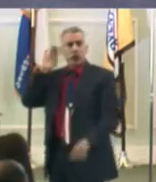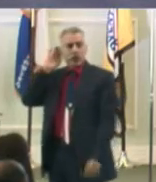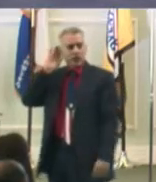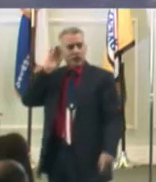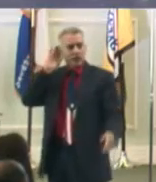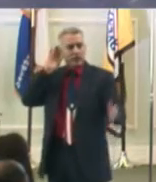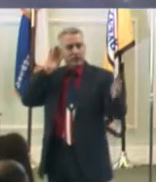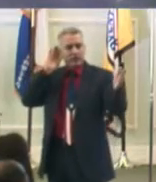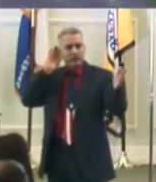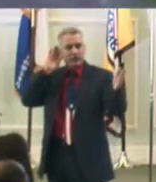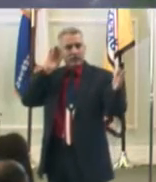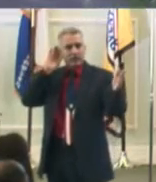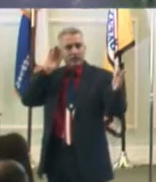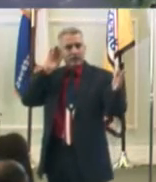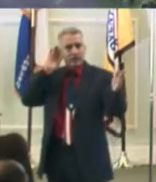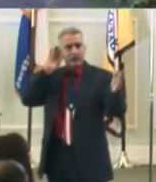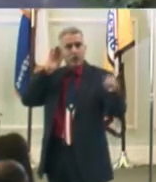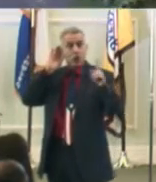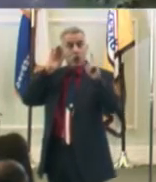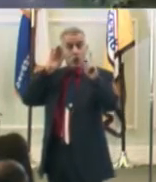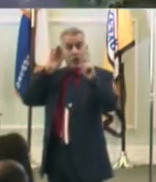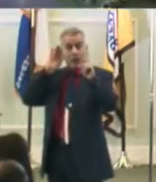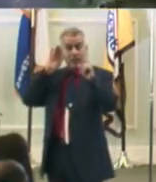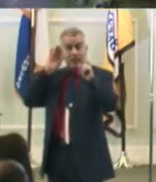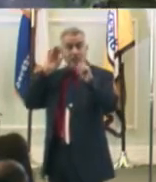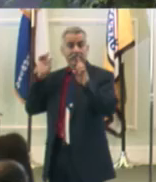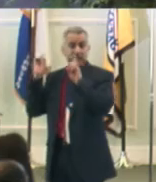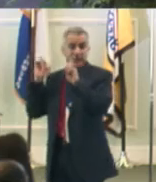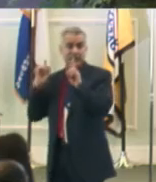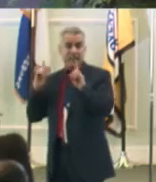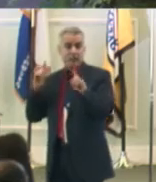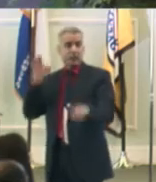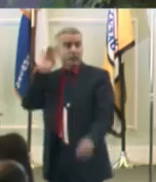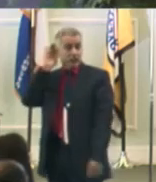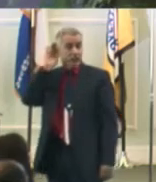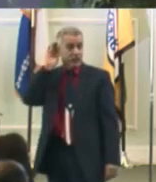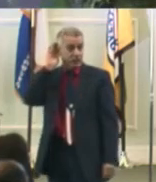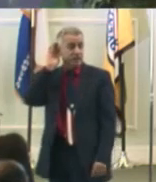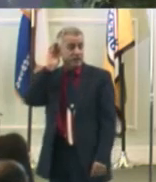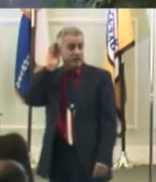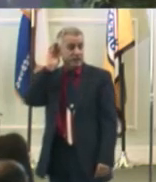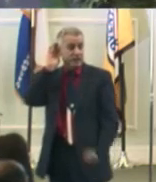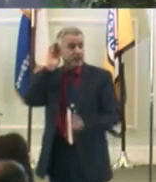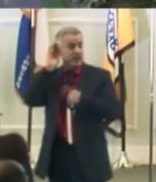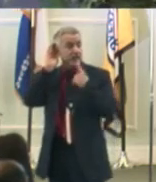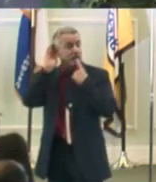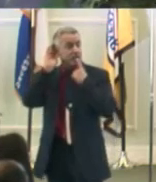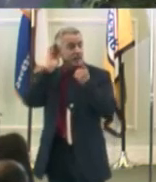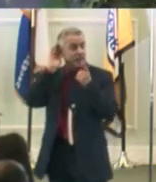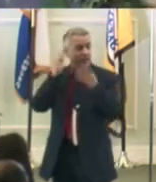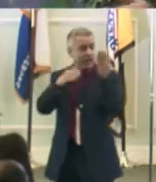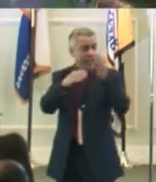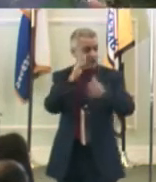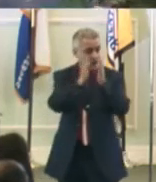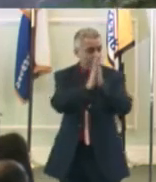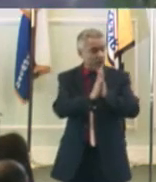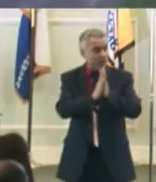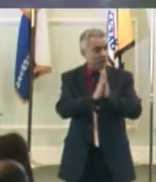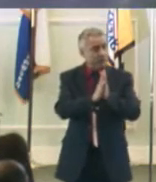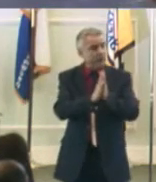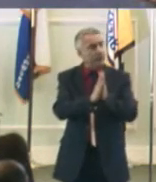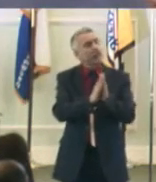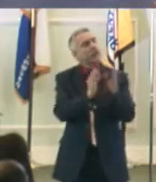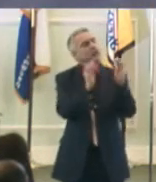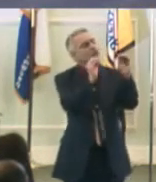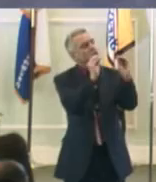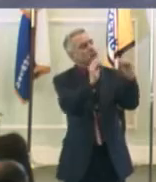a single vocal disciple who seemingly spoke on behalf of the group said after the prayer, Jesus,